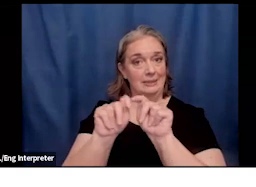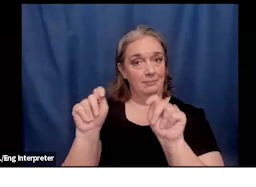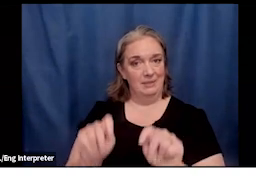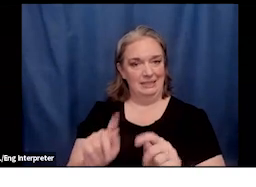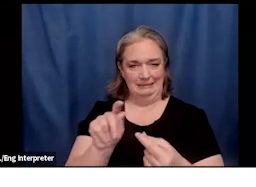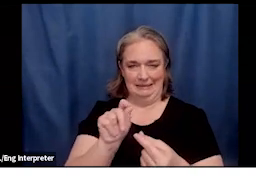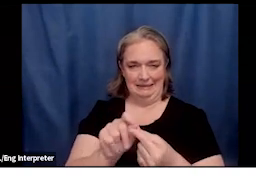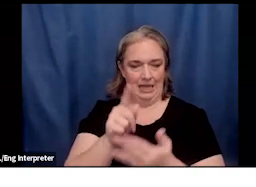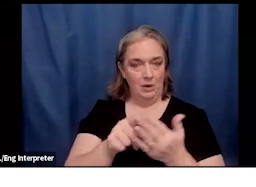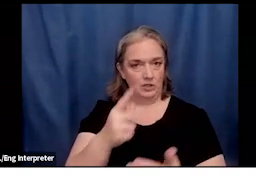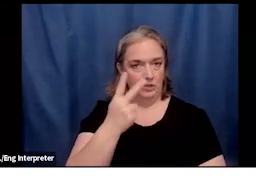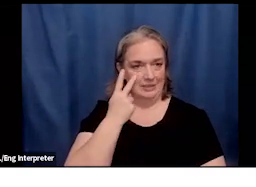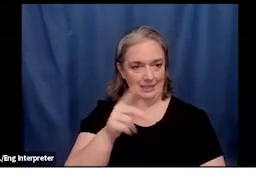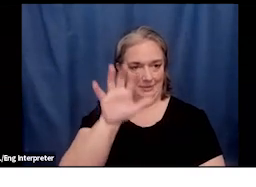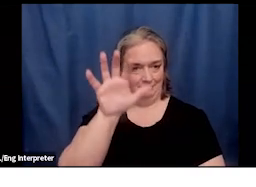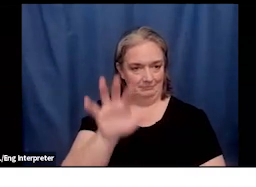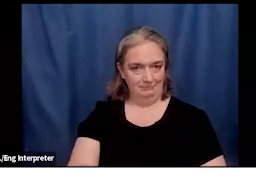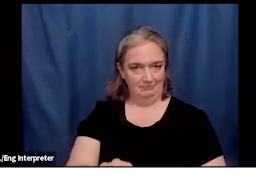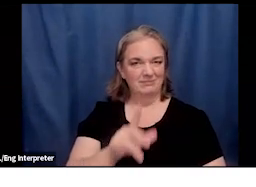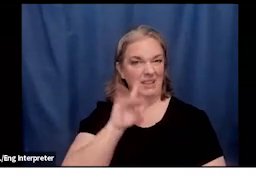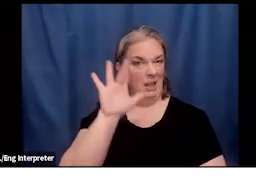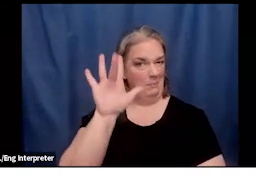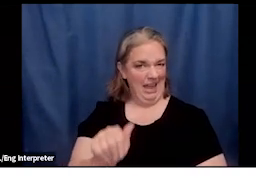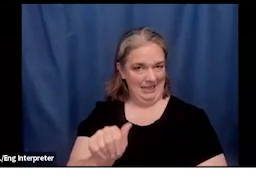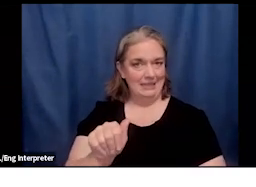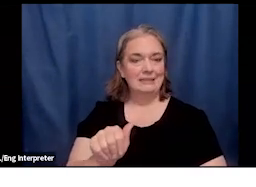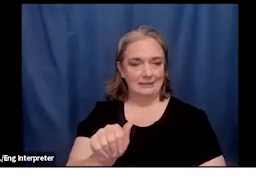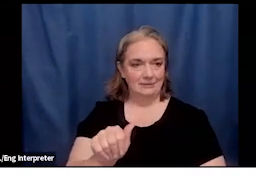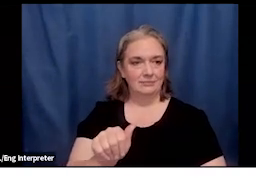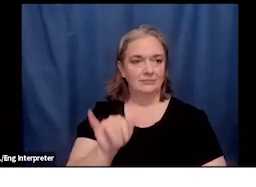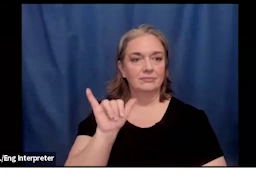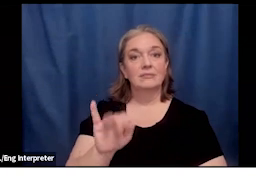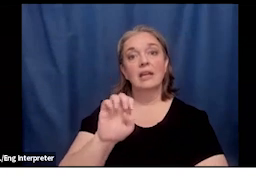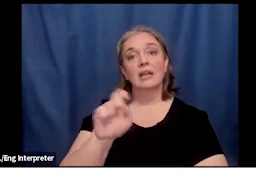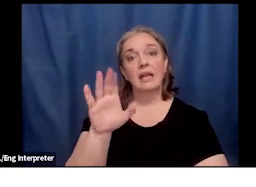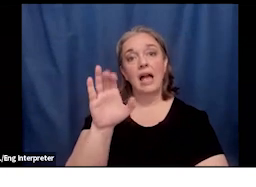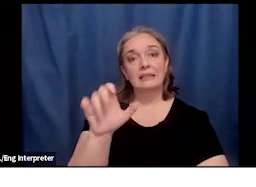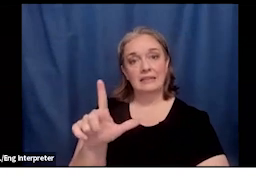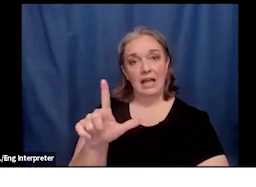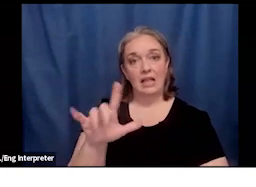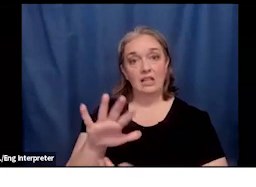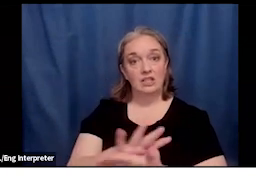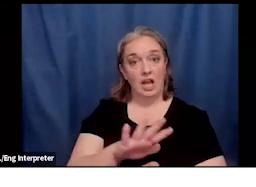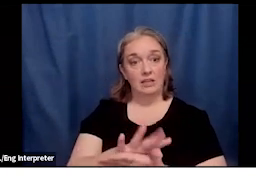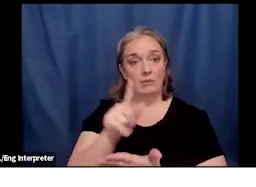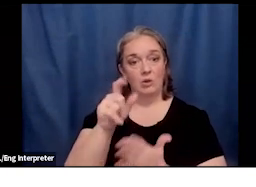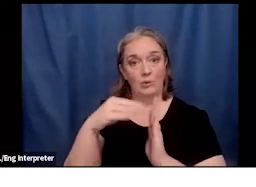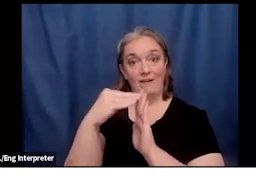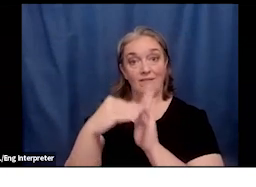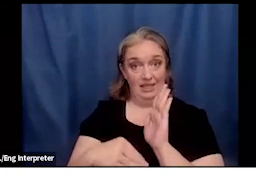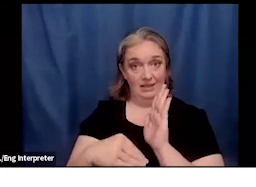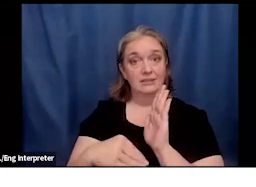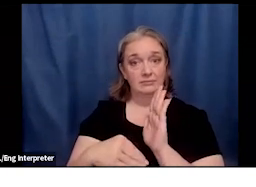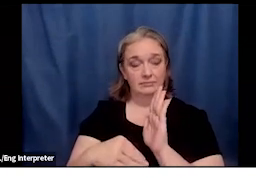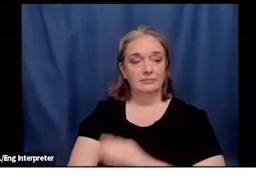seeing on screen right now. It's blank and is a Excel document that you can fill in directly.